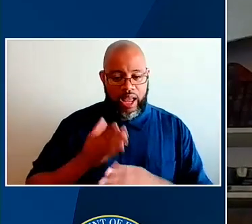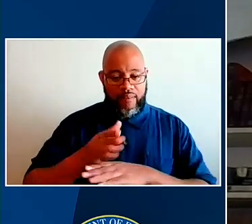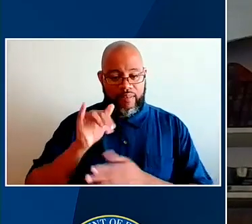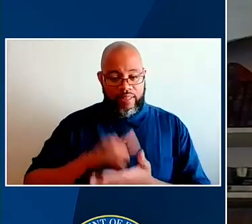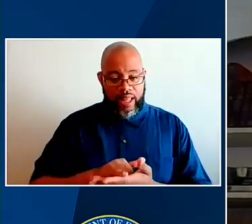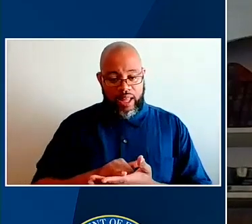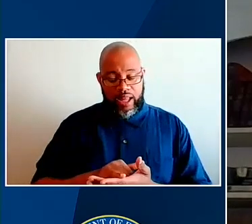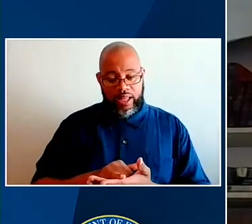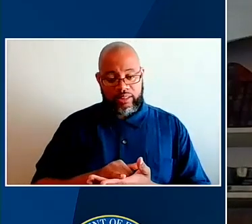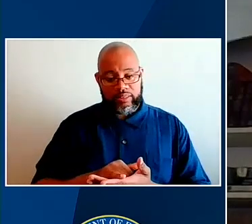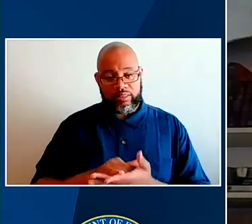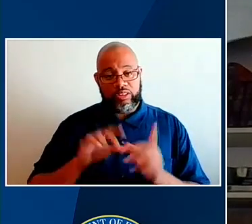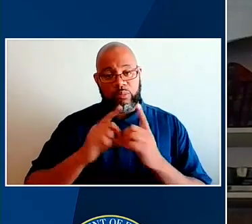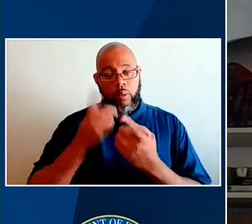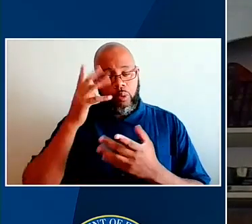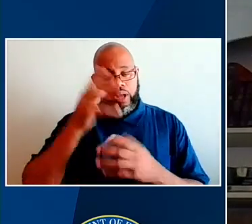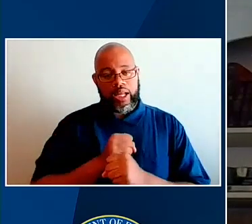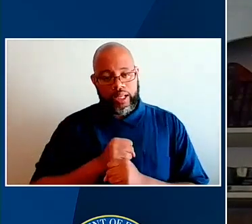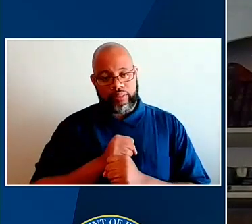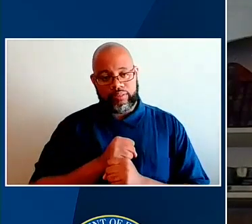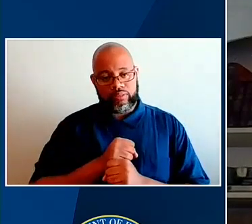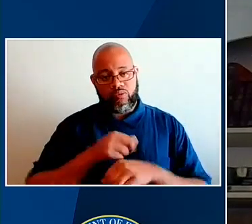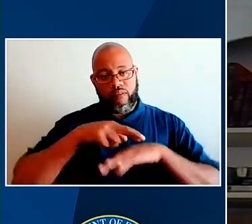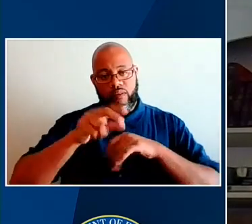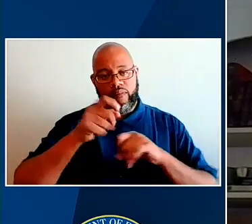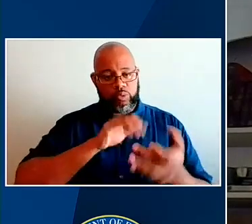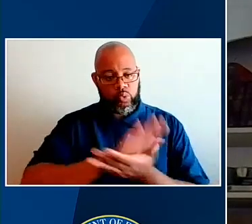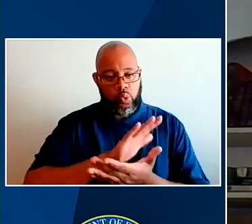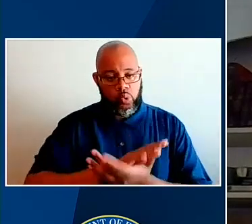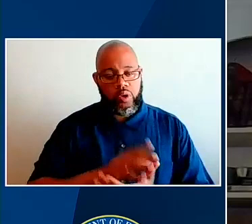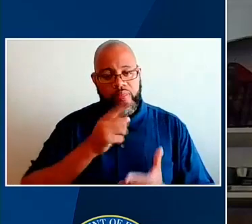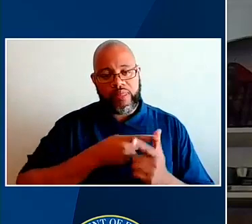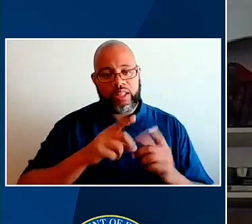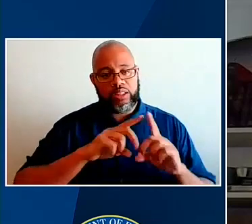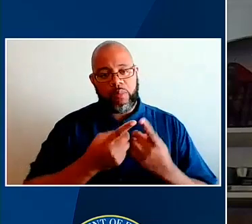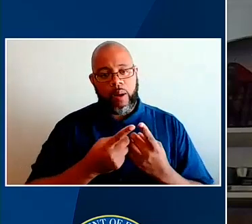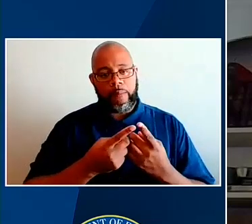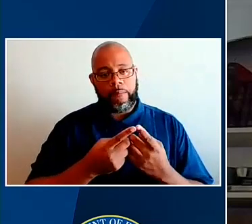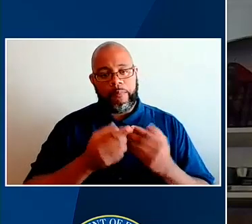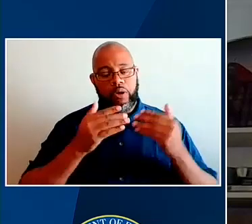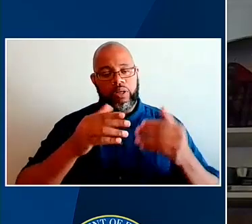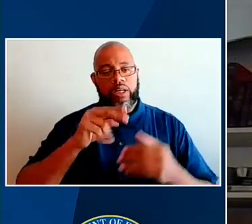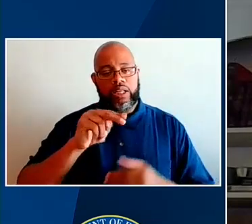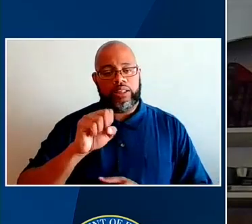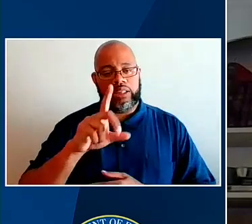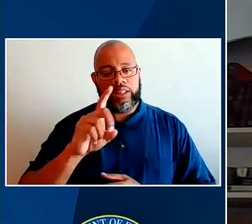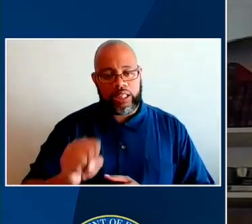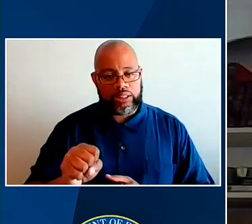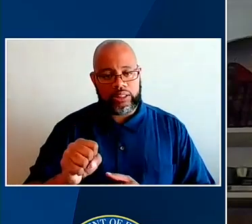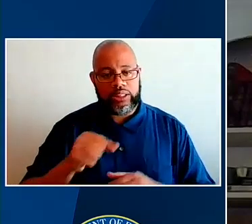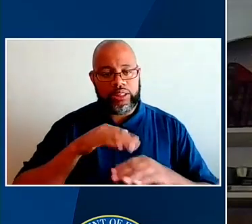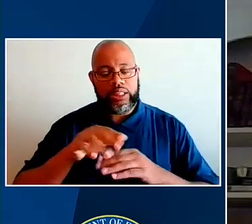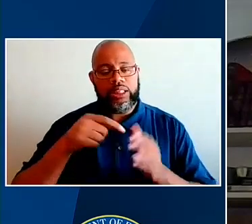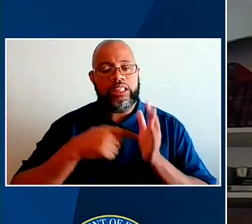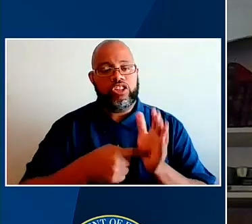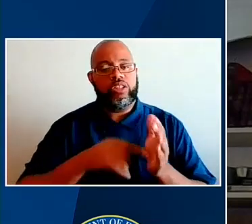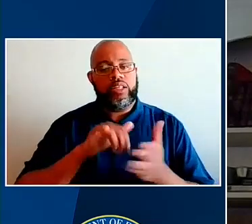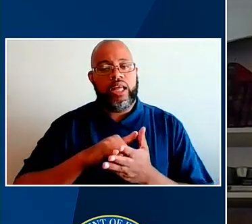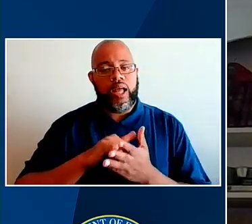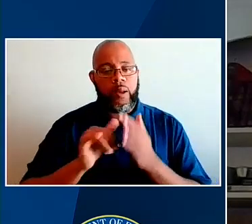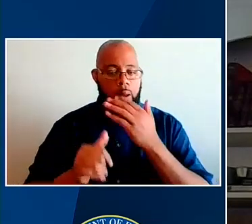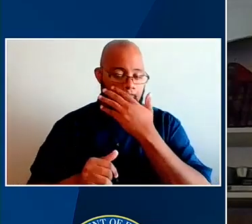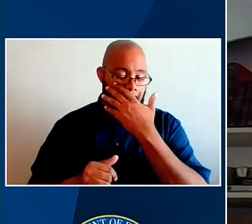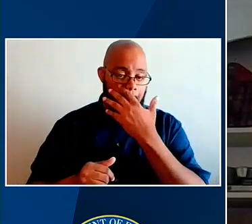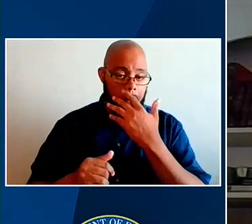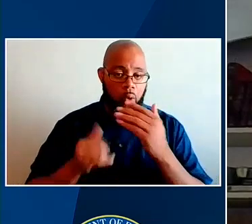department will get the referral from the school, and then the department goes on to NSLDS and makes an indication that